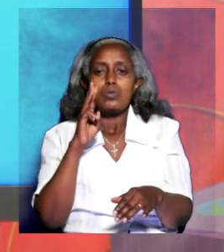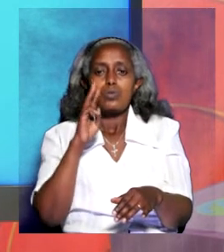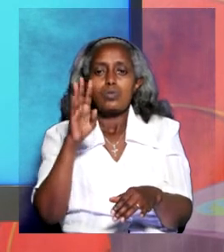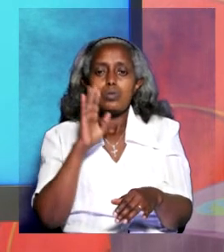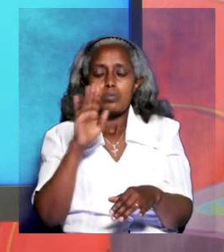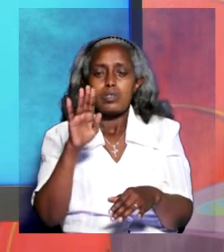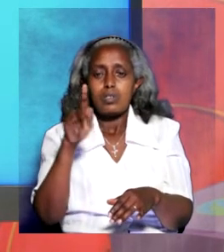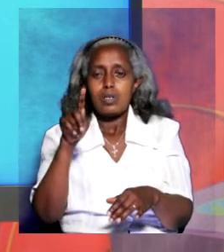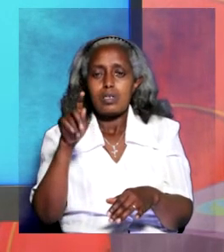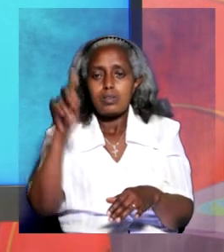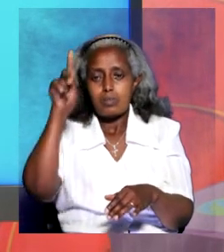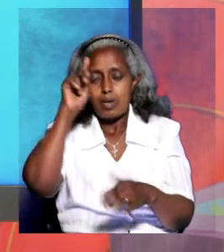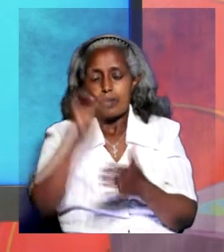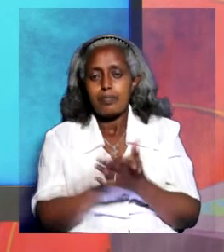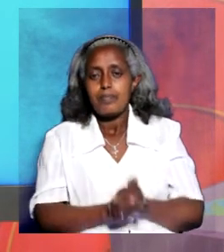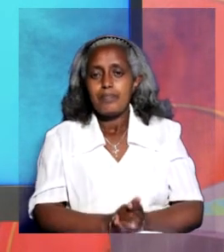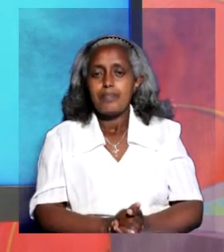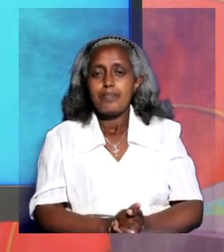x prime.